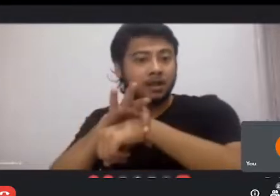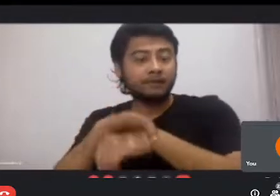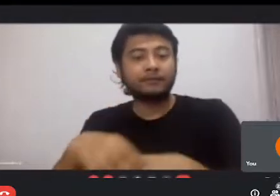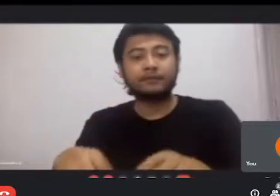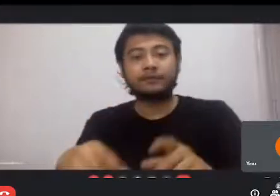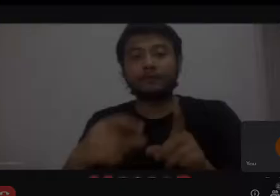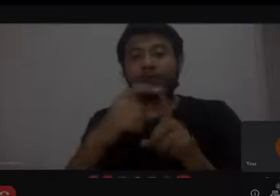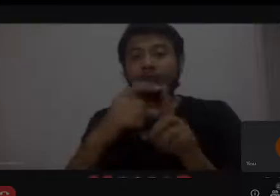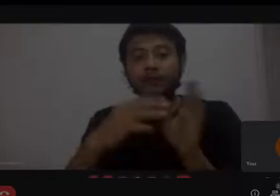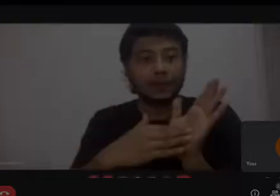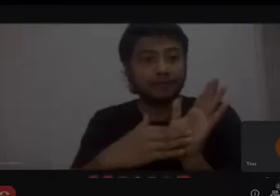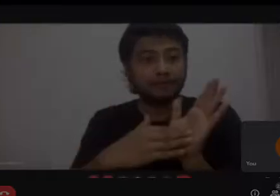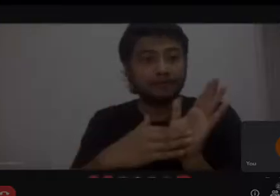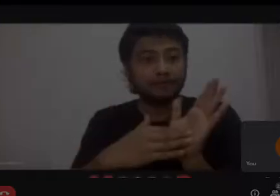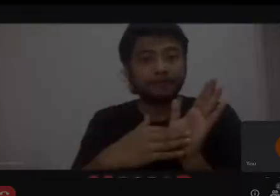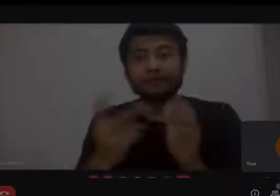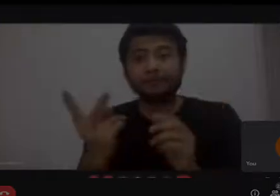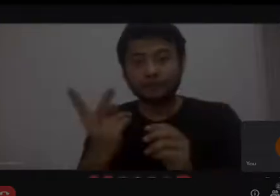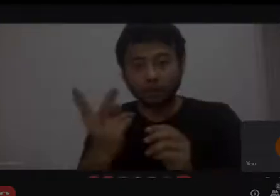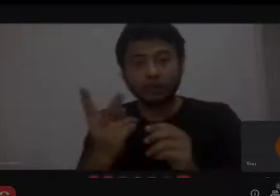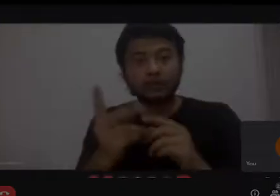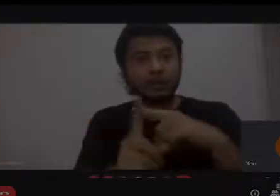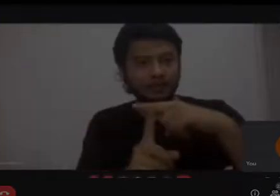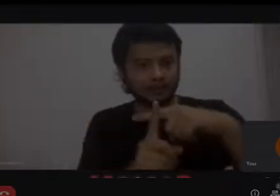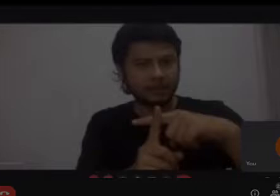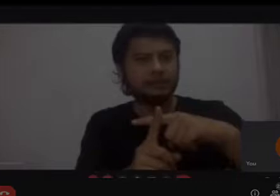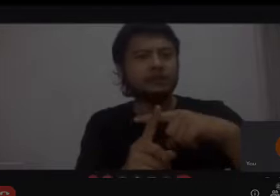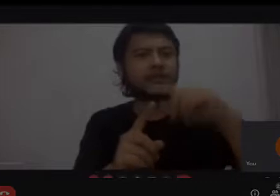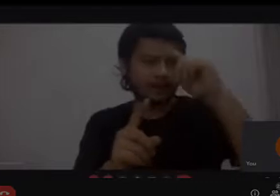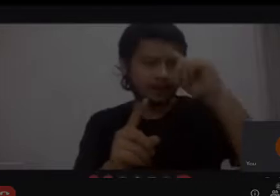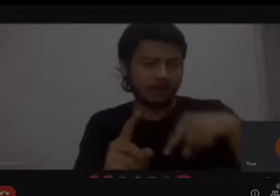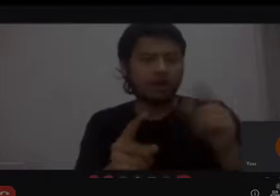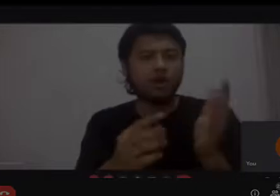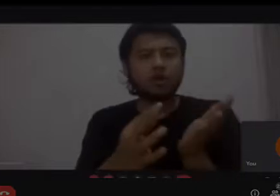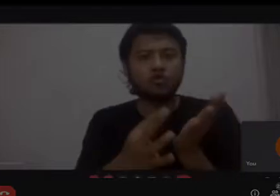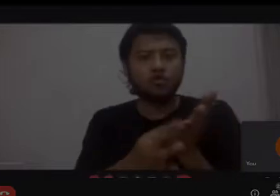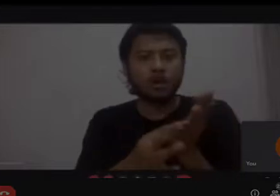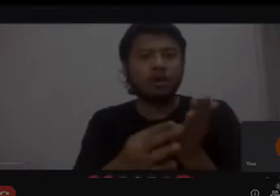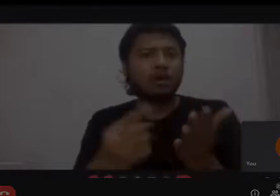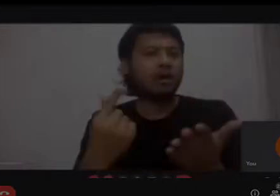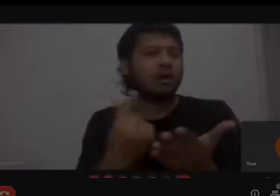our 3 countries is going to be published.